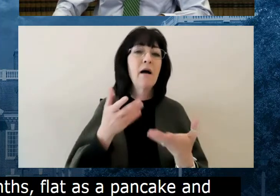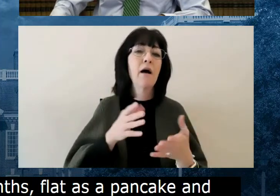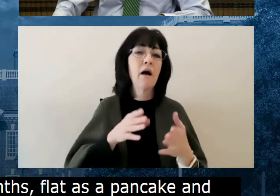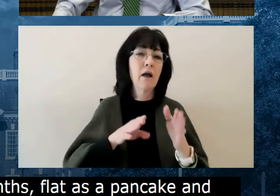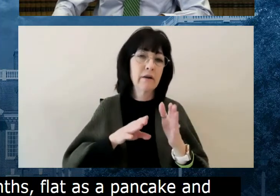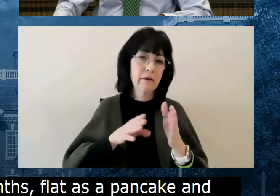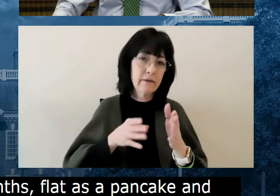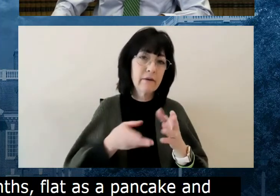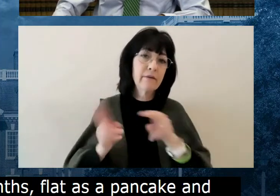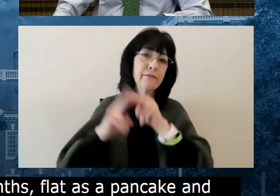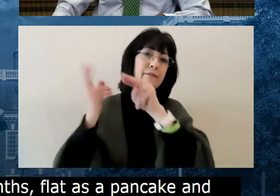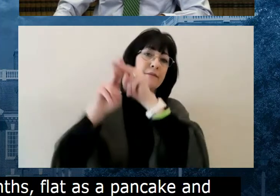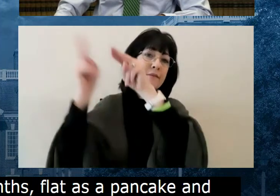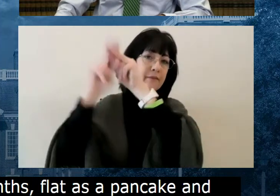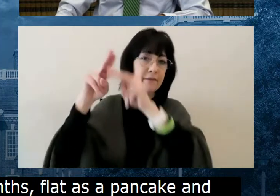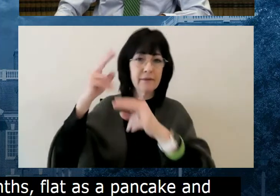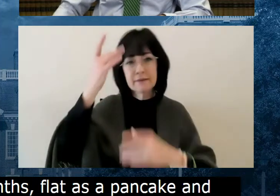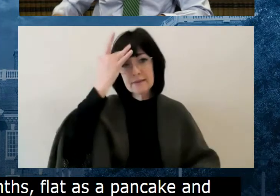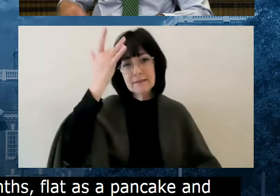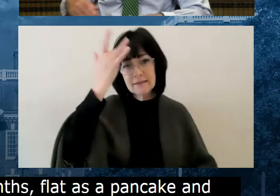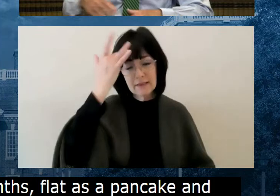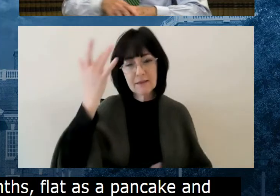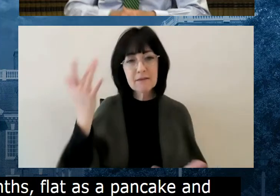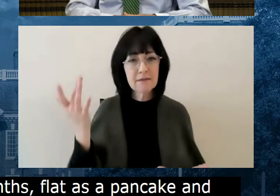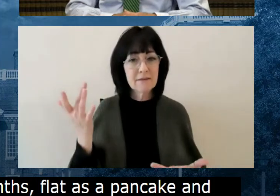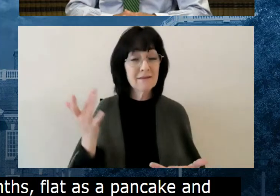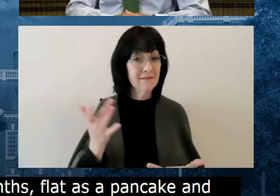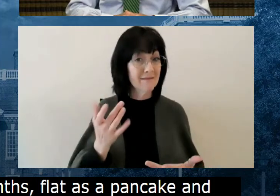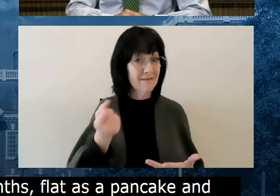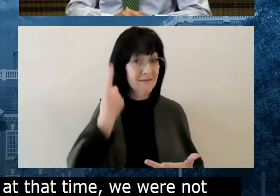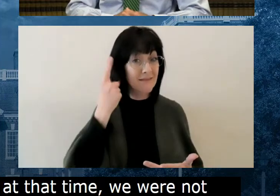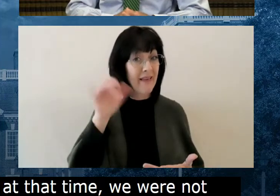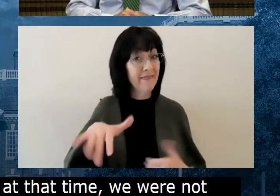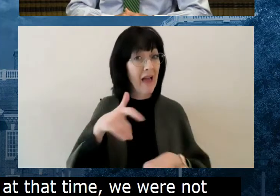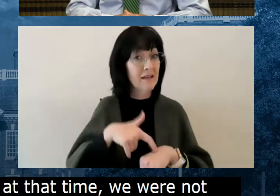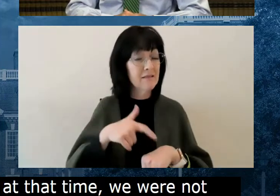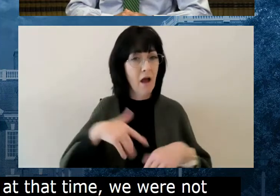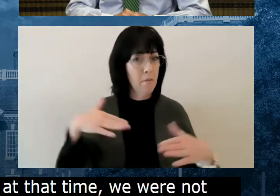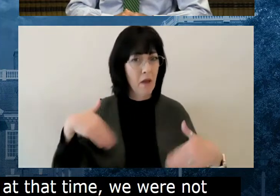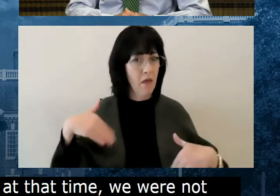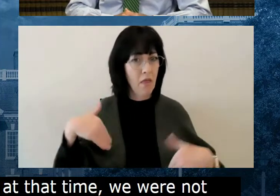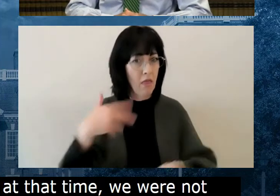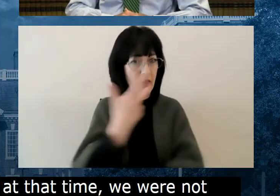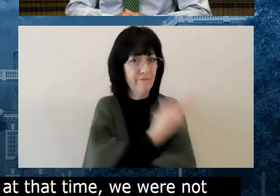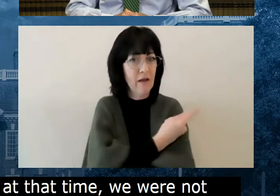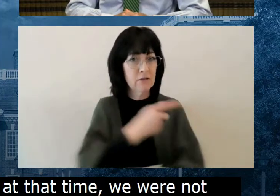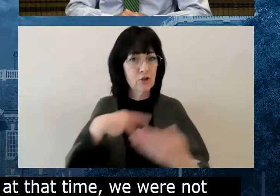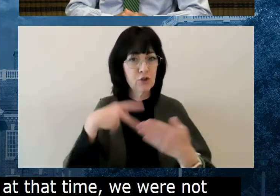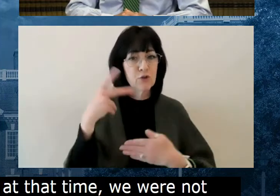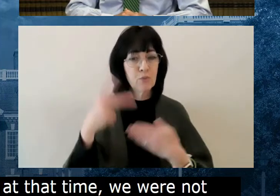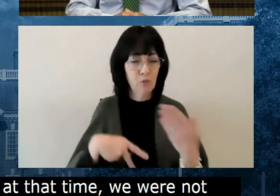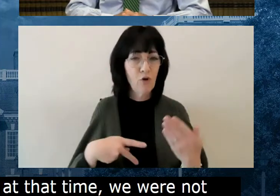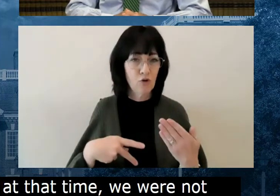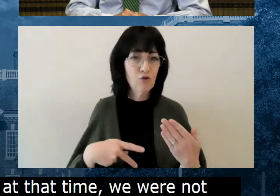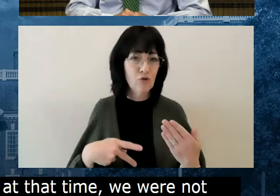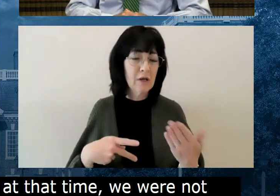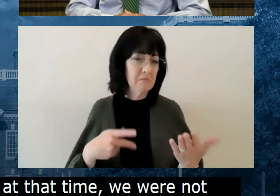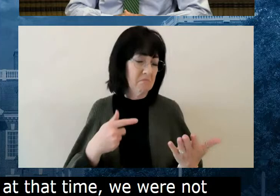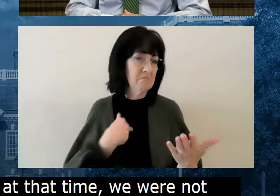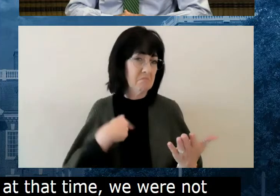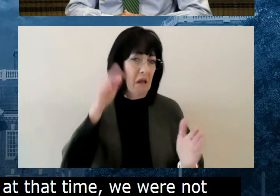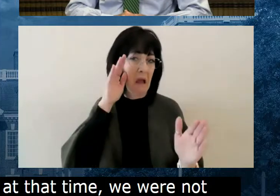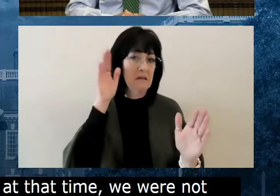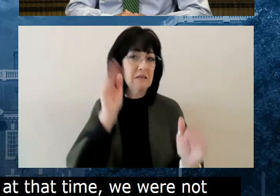vaccinating. We didn't have an improved vaccination program. And so you can see that little hump. We've just been through that. We expect it'll continue to go